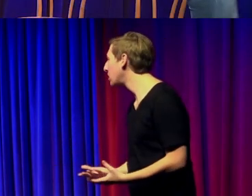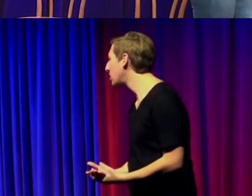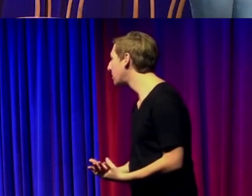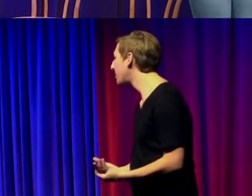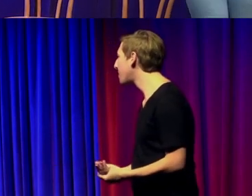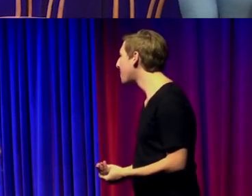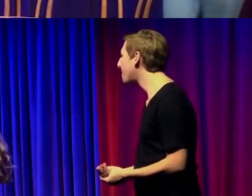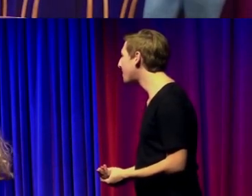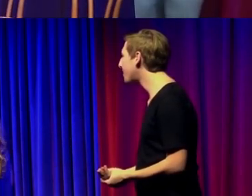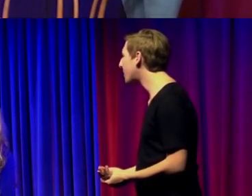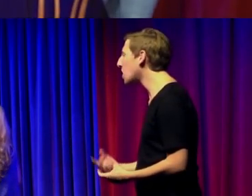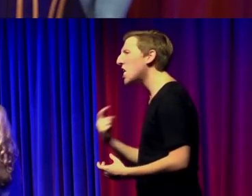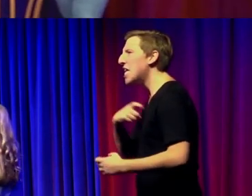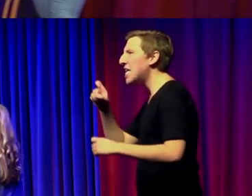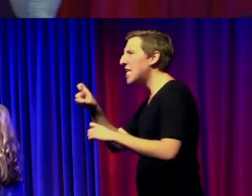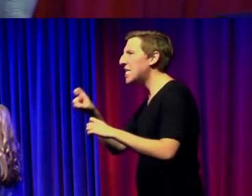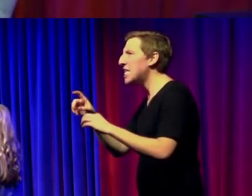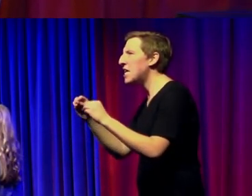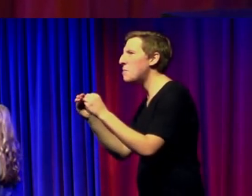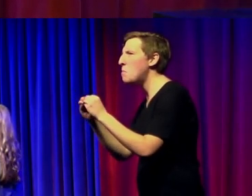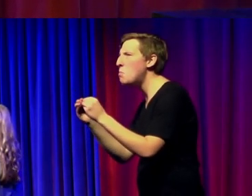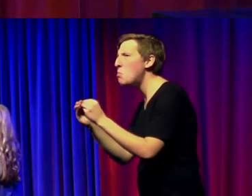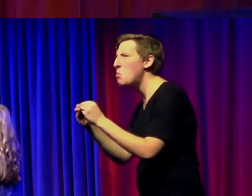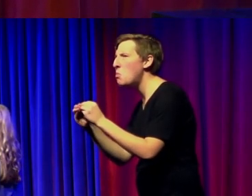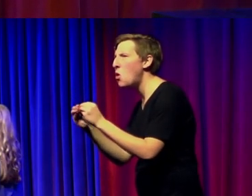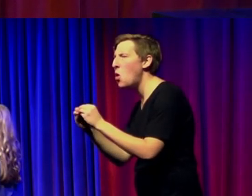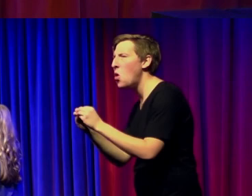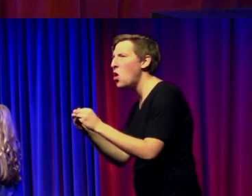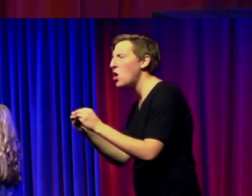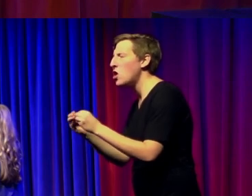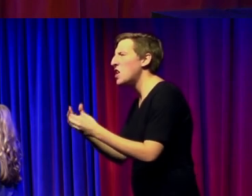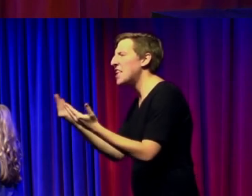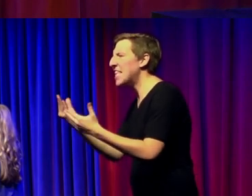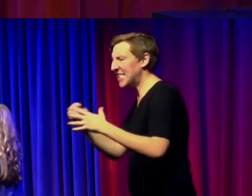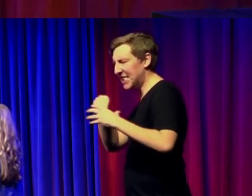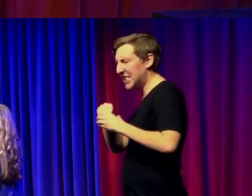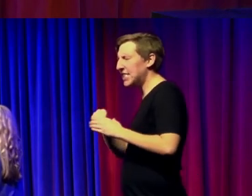stand. Wait a minute. Would you come and teach this class?